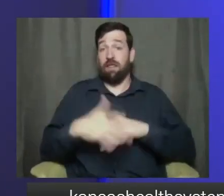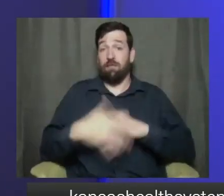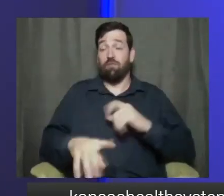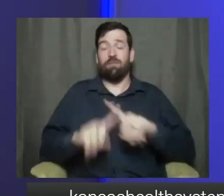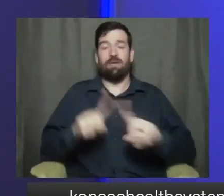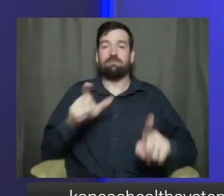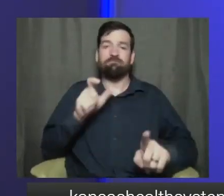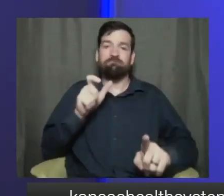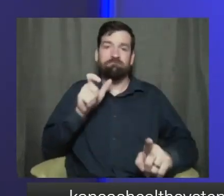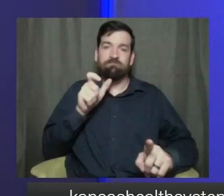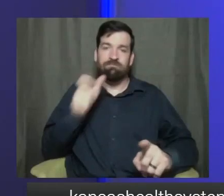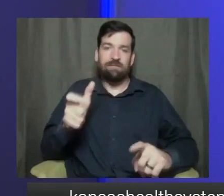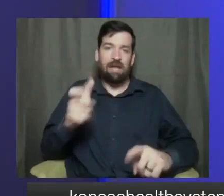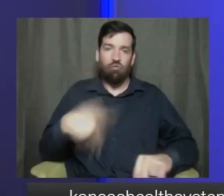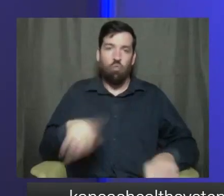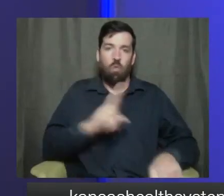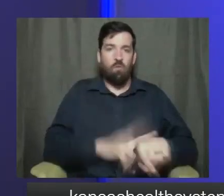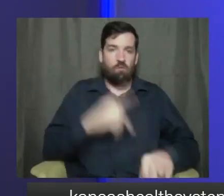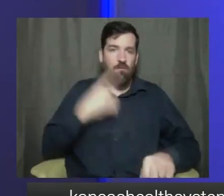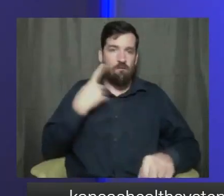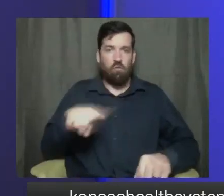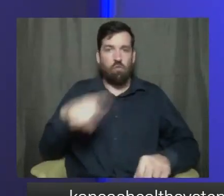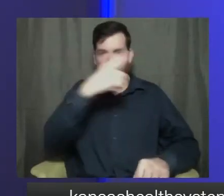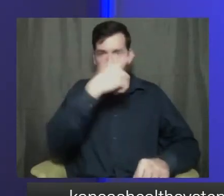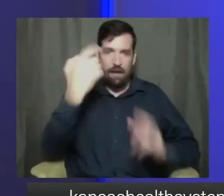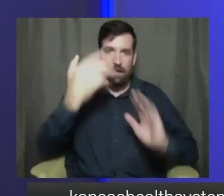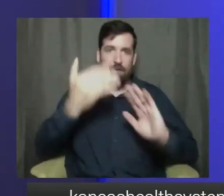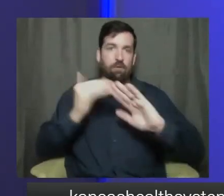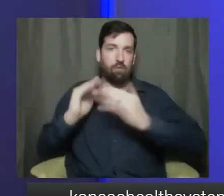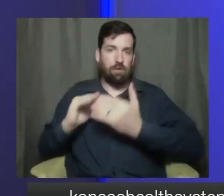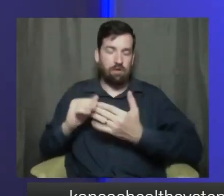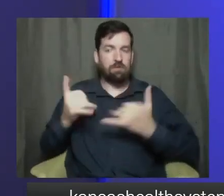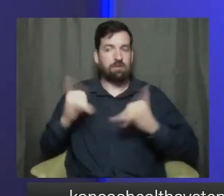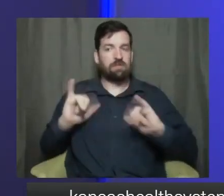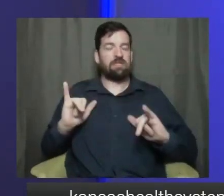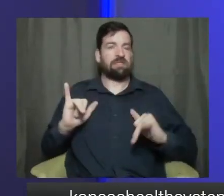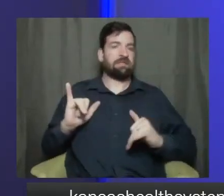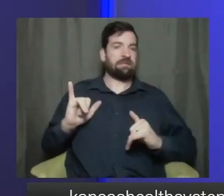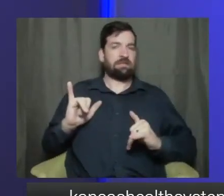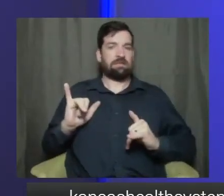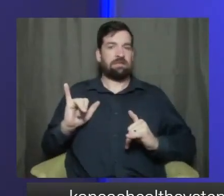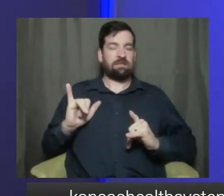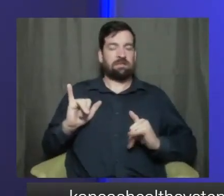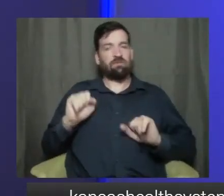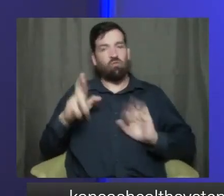Black community. There's still a lot of distrust in seeking mental health, or there's a stigma